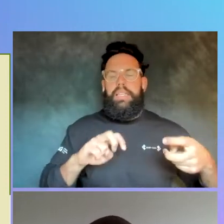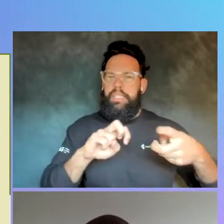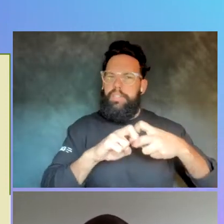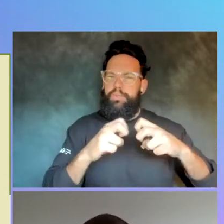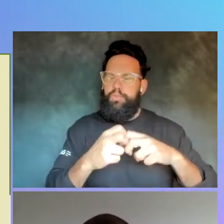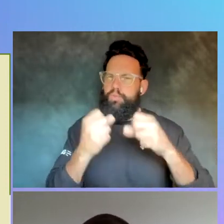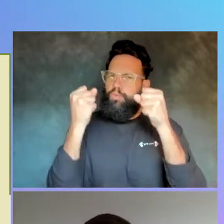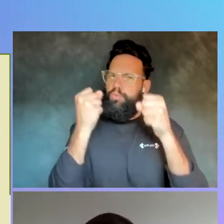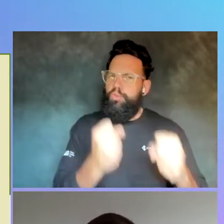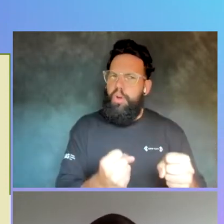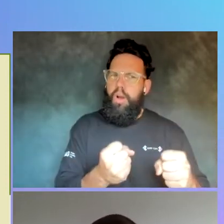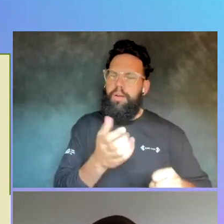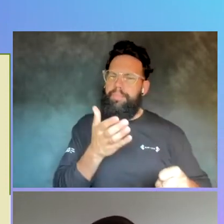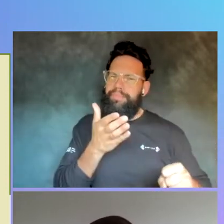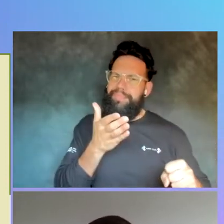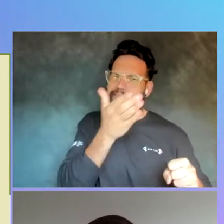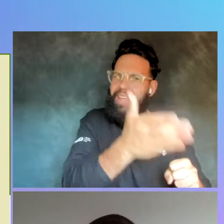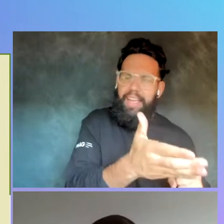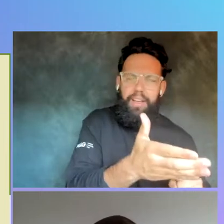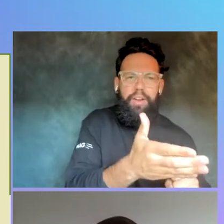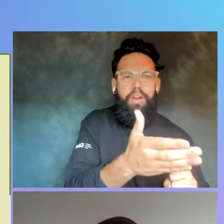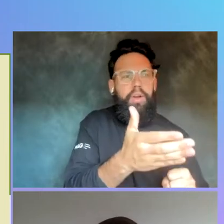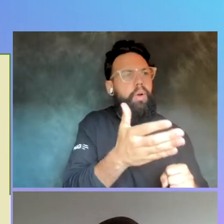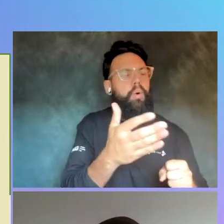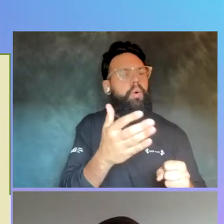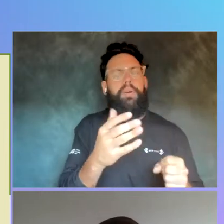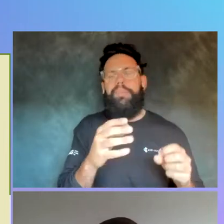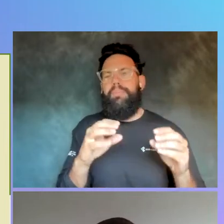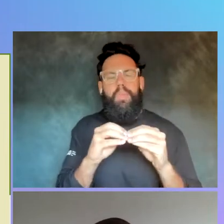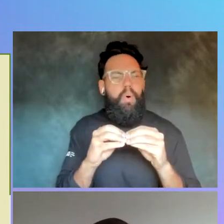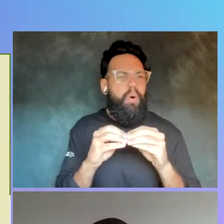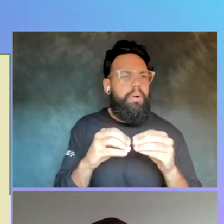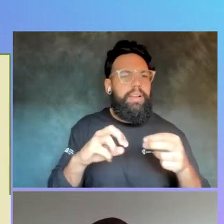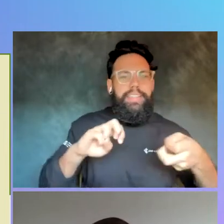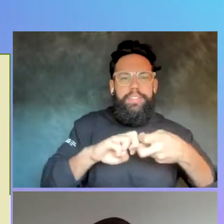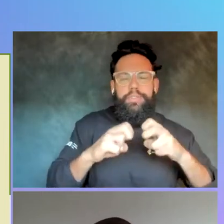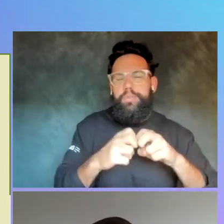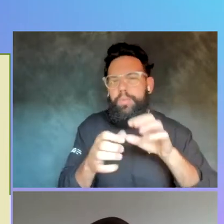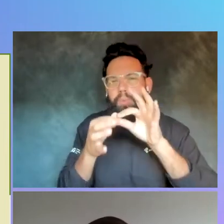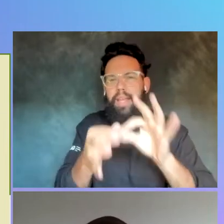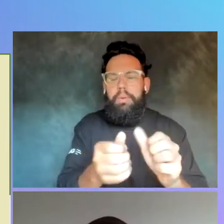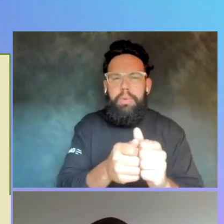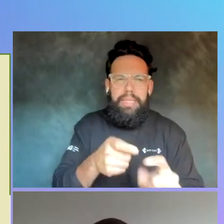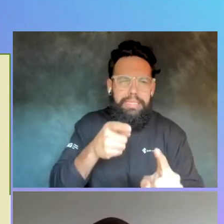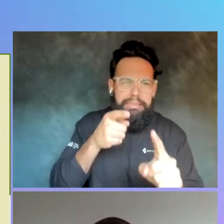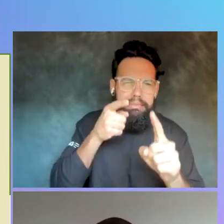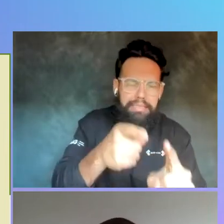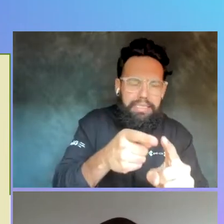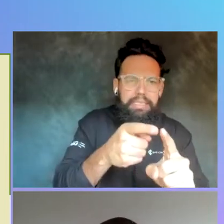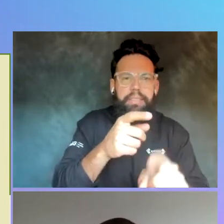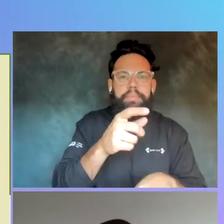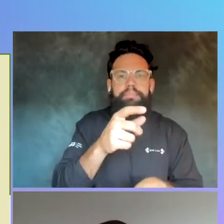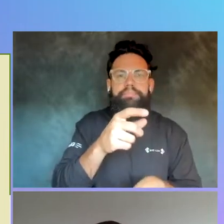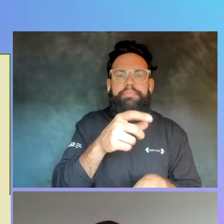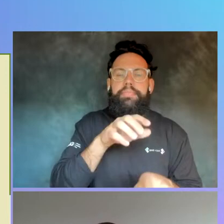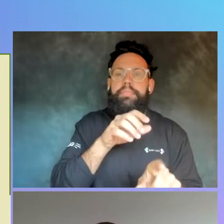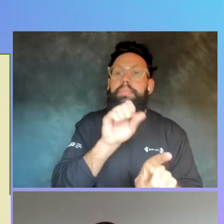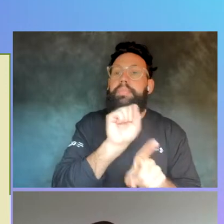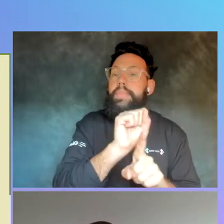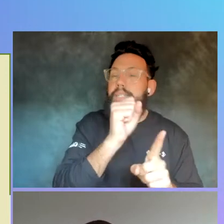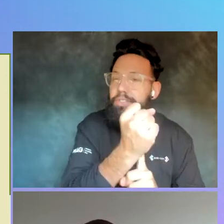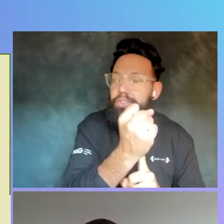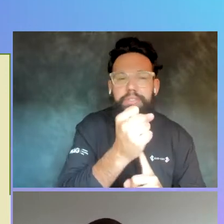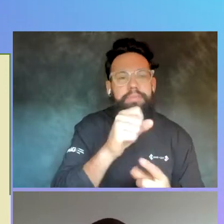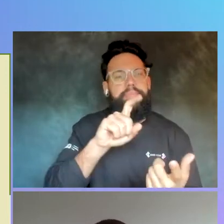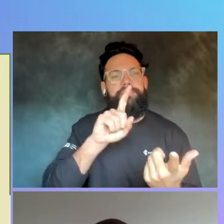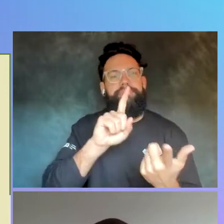sequence of actions over a component or behind a certain condition, you can reach that condition, assert